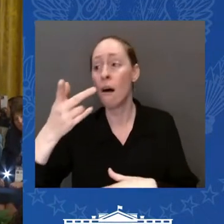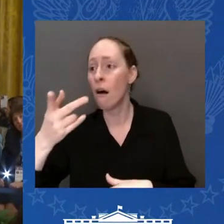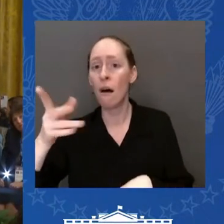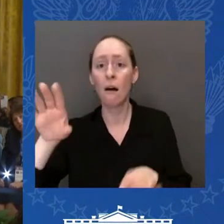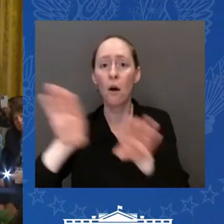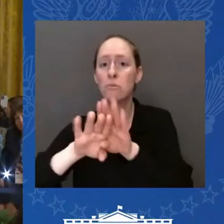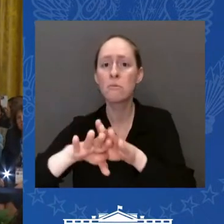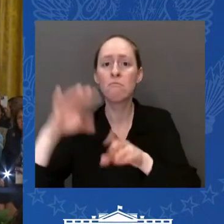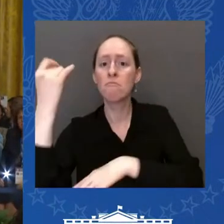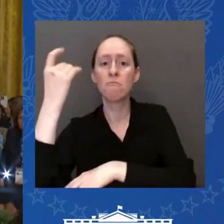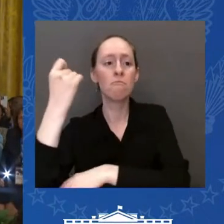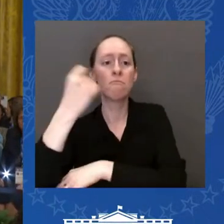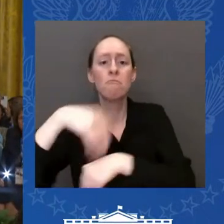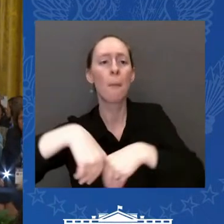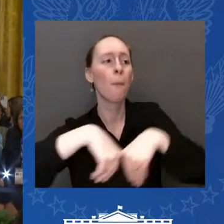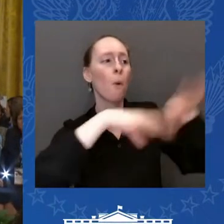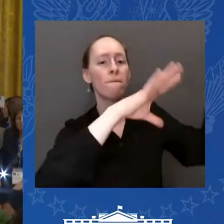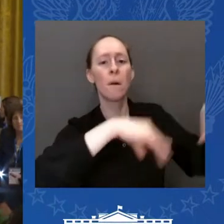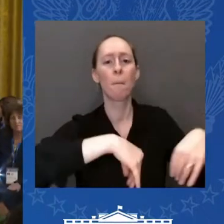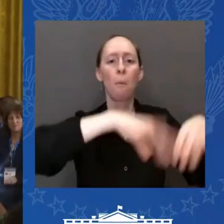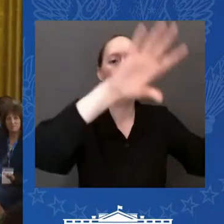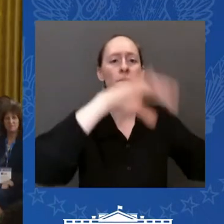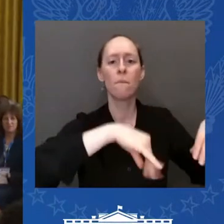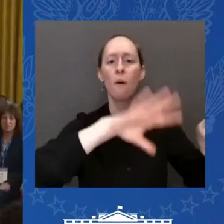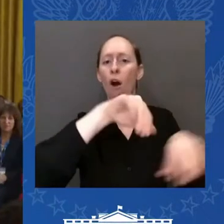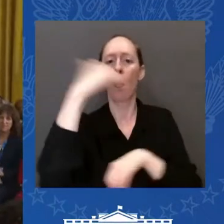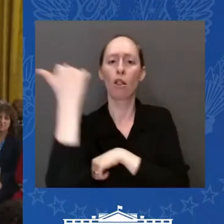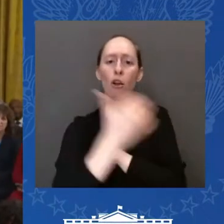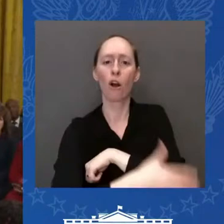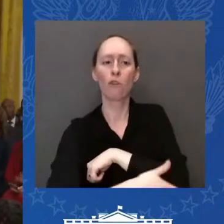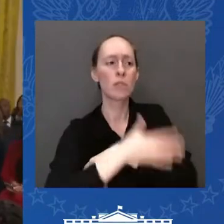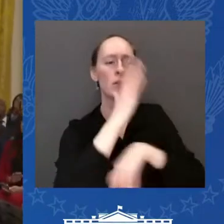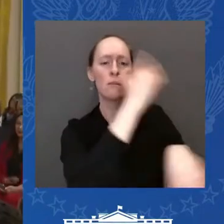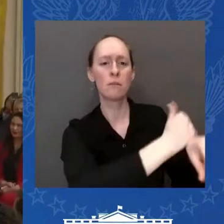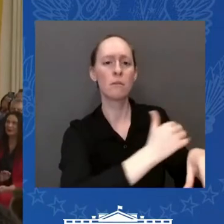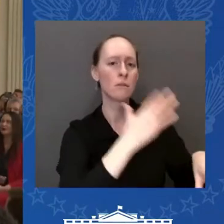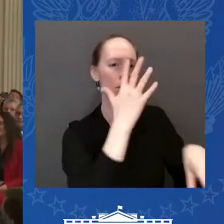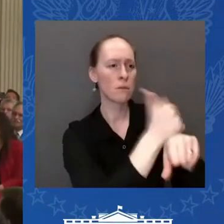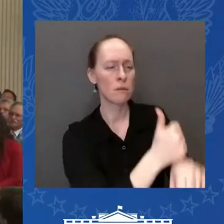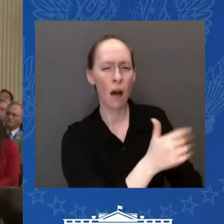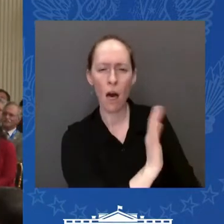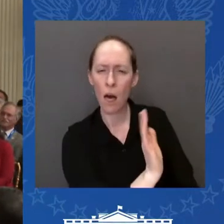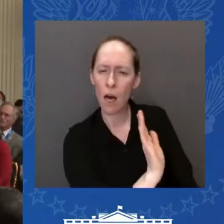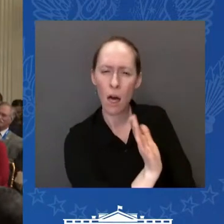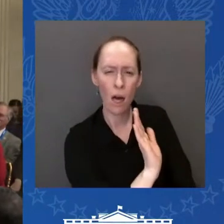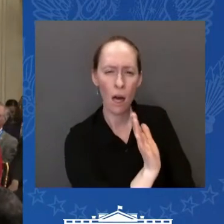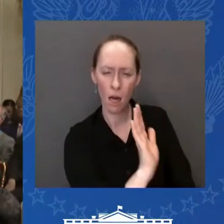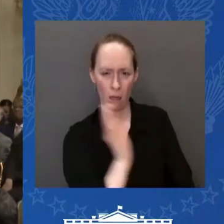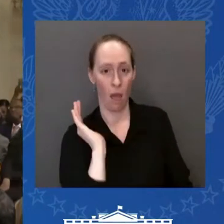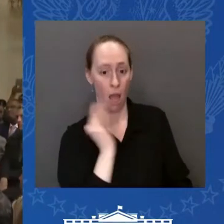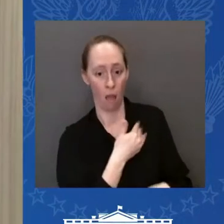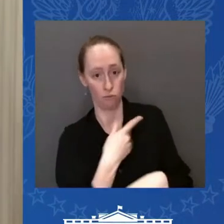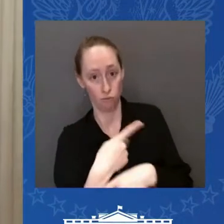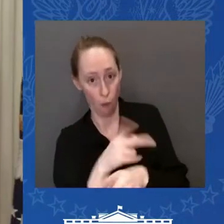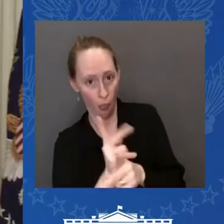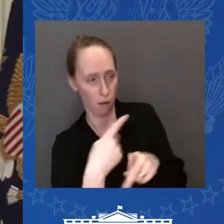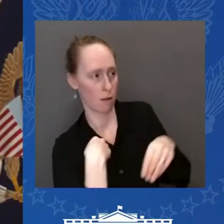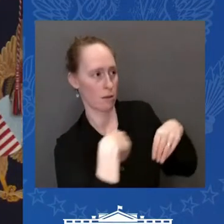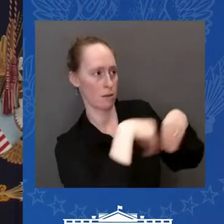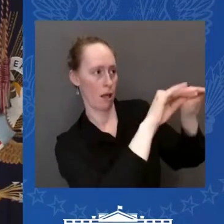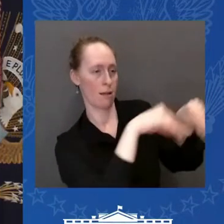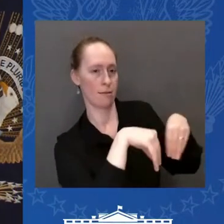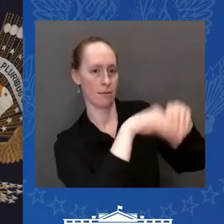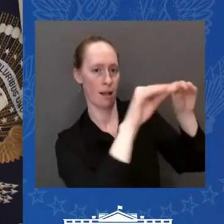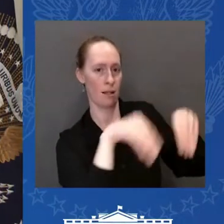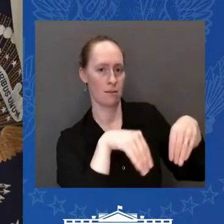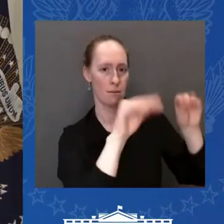product. That's what we're going to do. That's what we're doing. I really mean it. Because we're beginning to invest in ourselves again because of